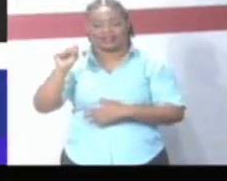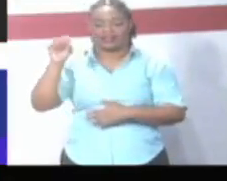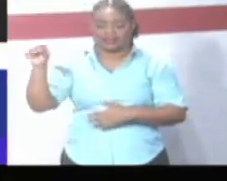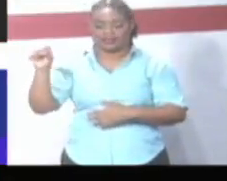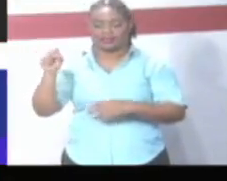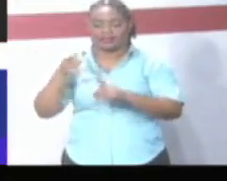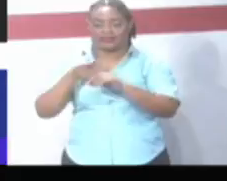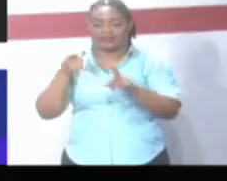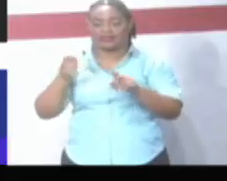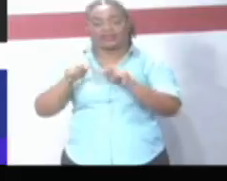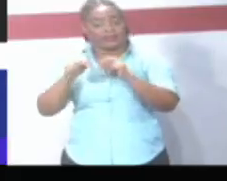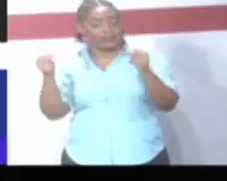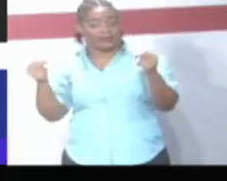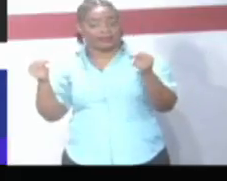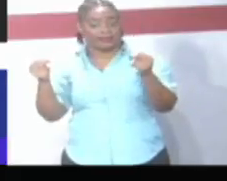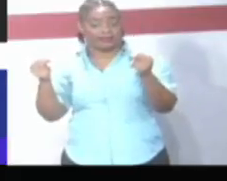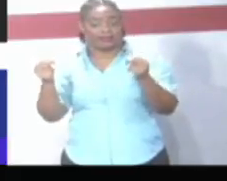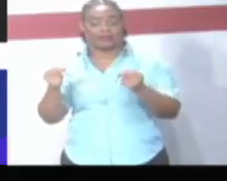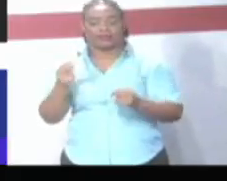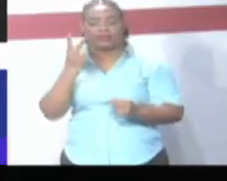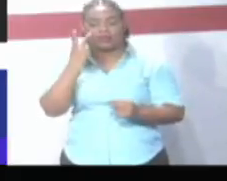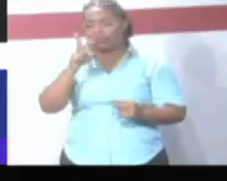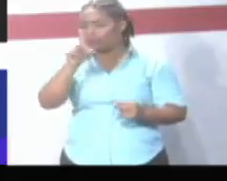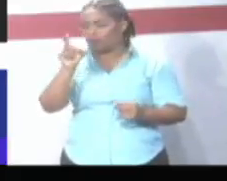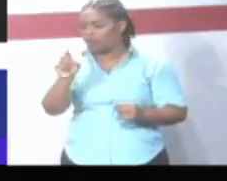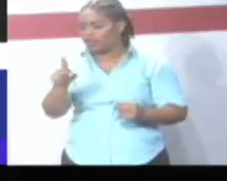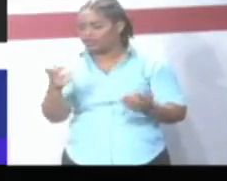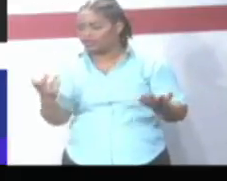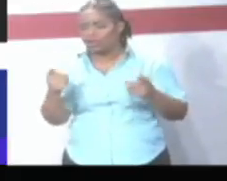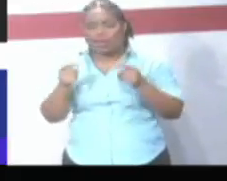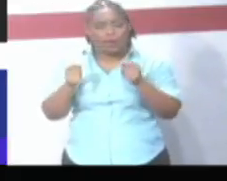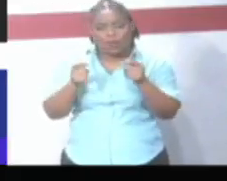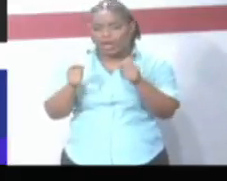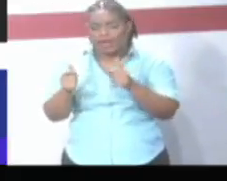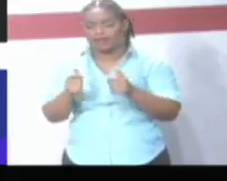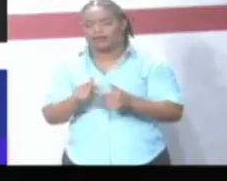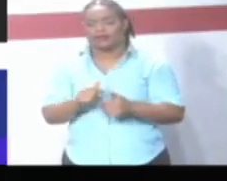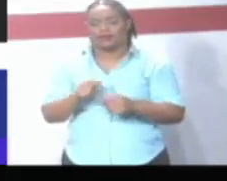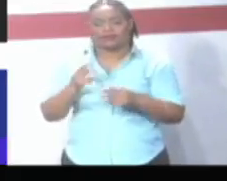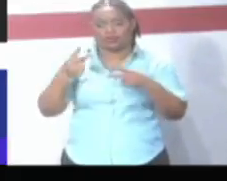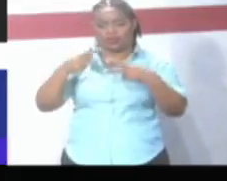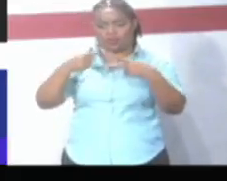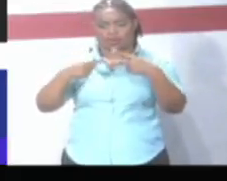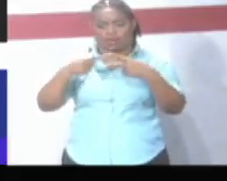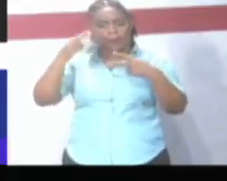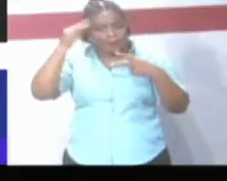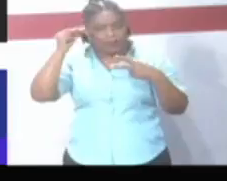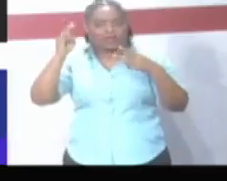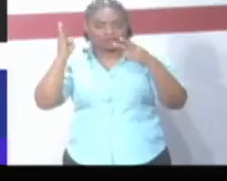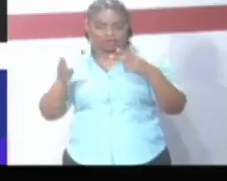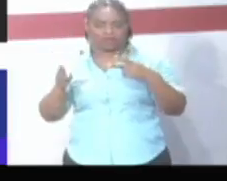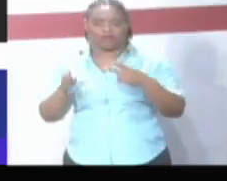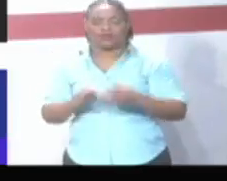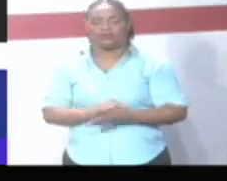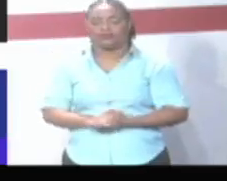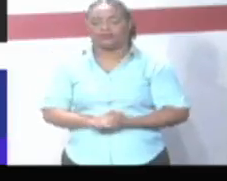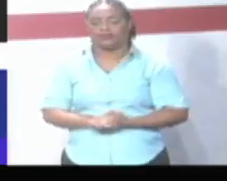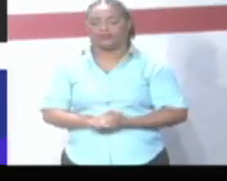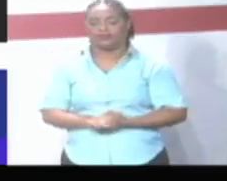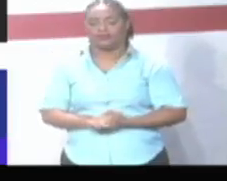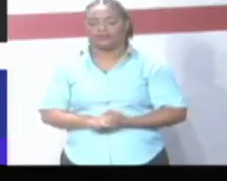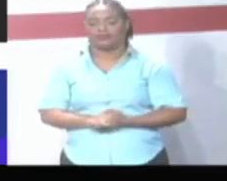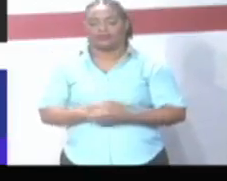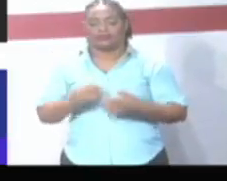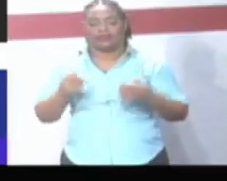newspaper here. I have two really quick questions. Both of them can be answered by the Minister of Health. The first one, a situation would have been brought to